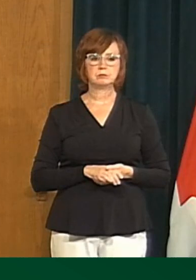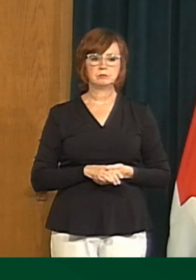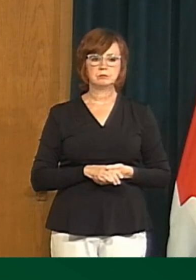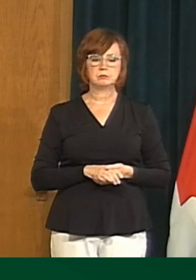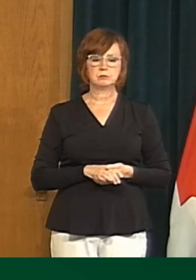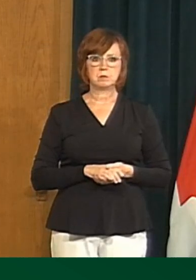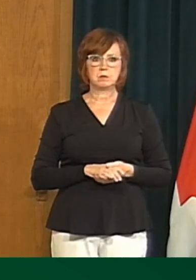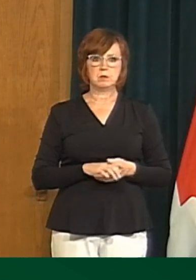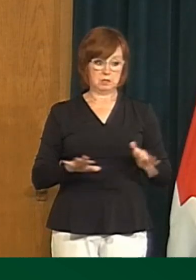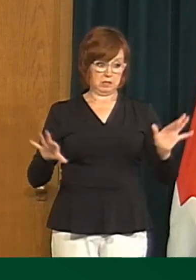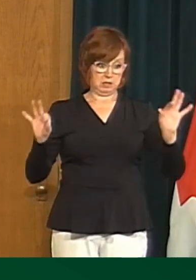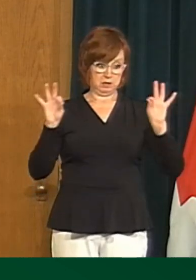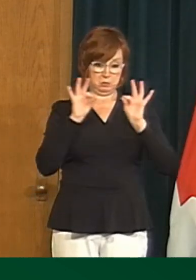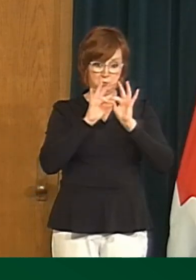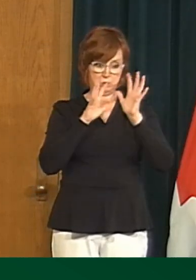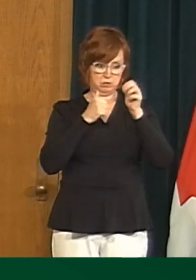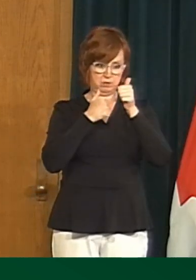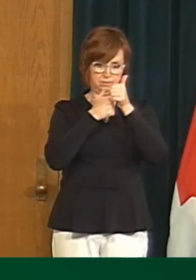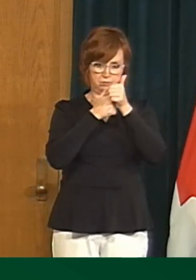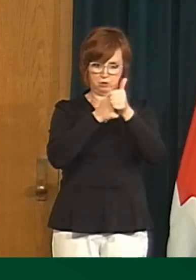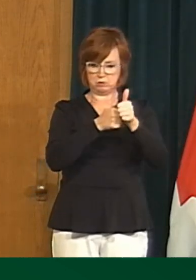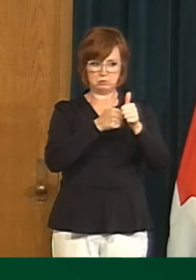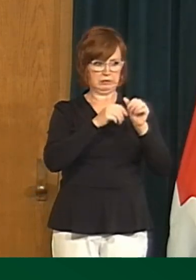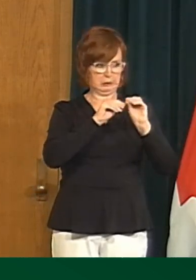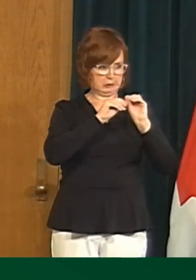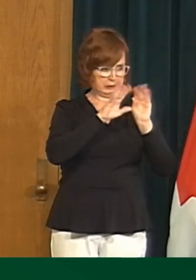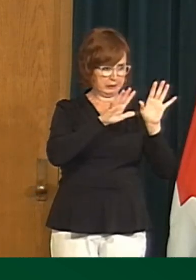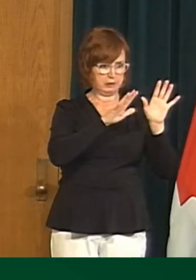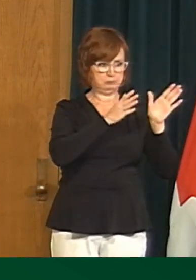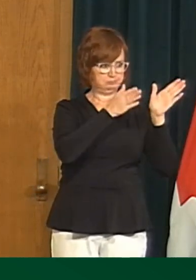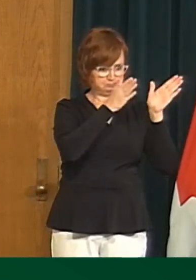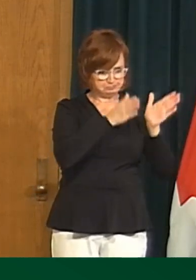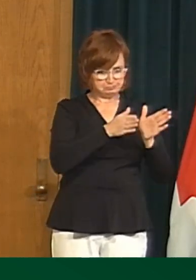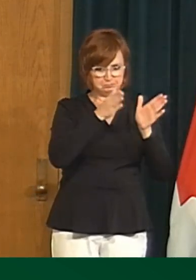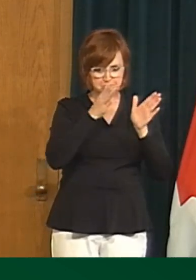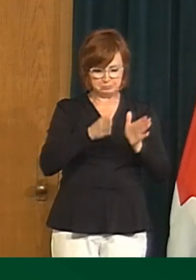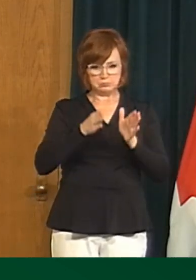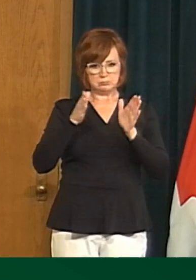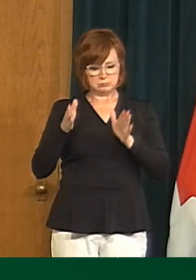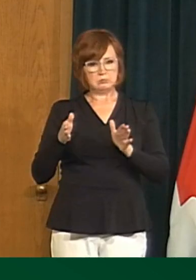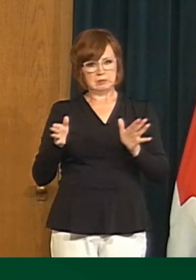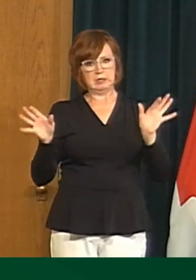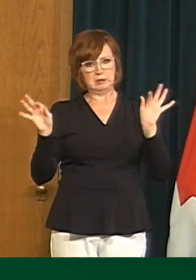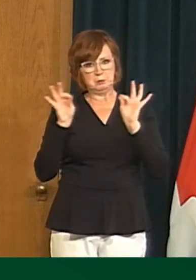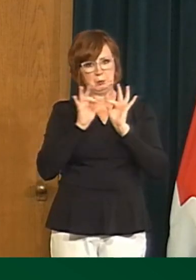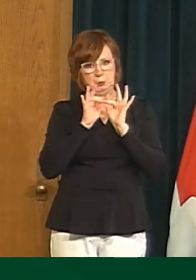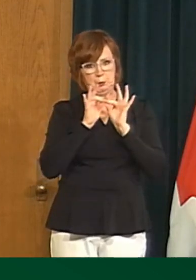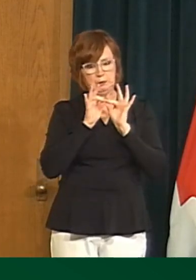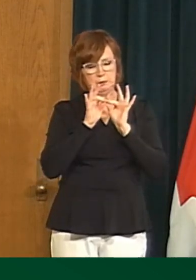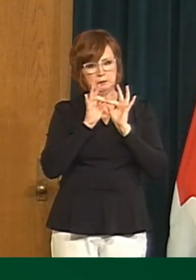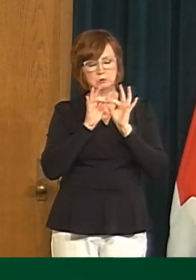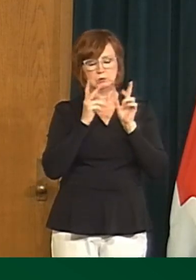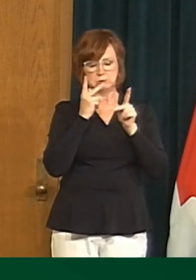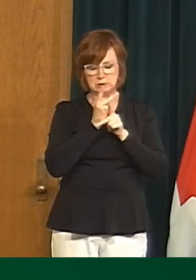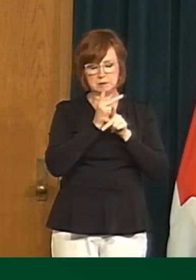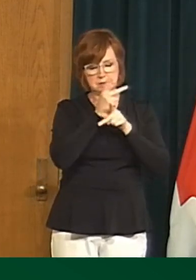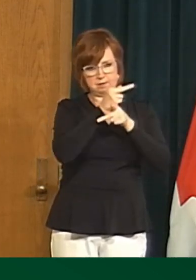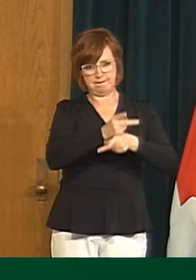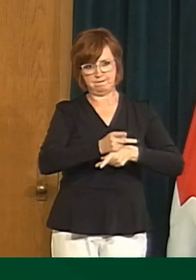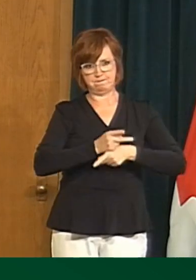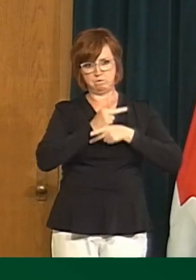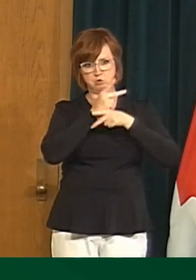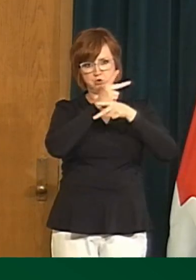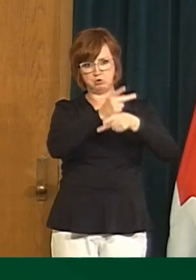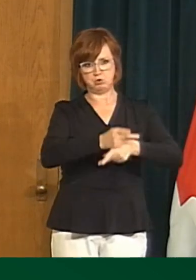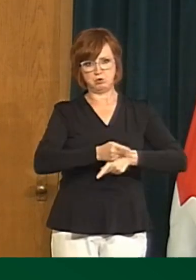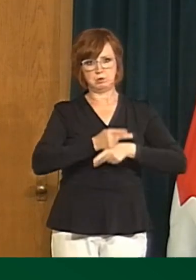guidance that all of us should be familiar with. And we think this is really important for us to continue to move forward while keeping case numbers